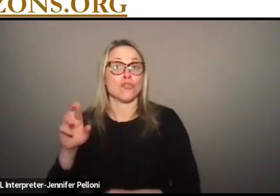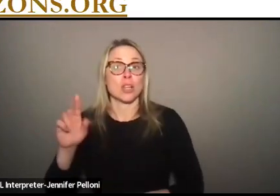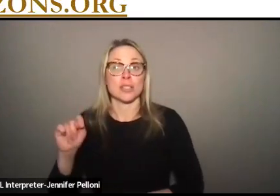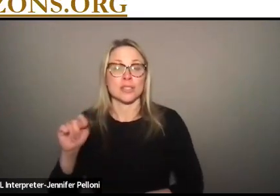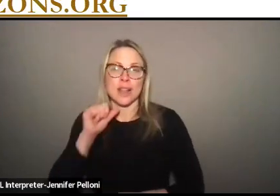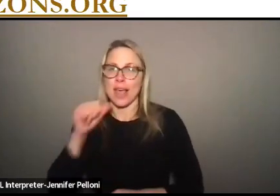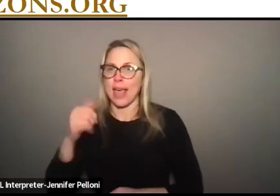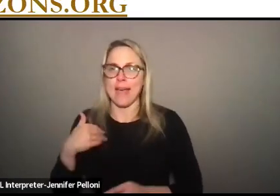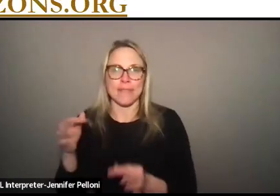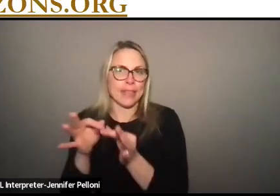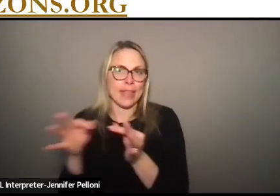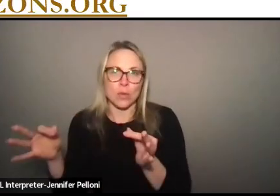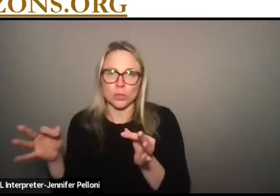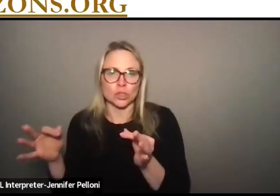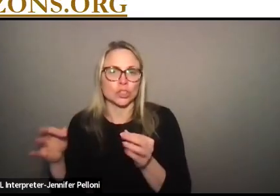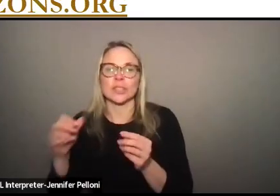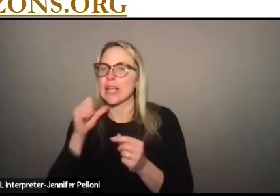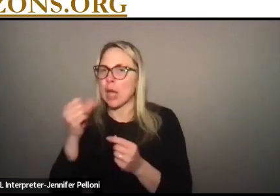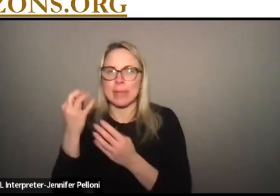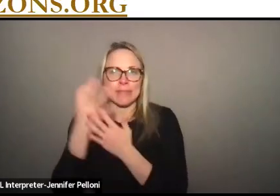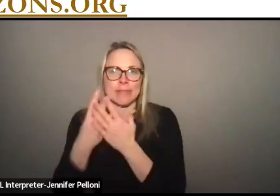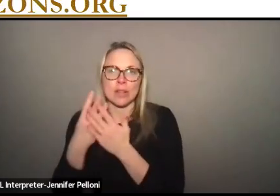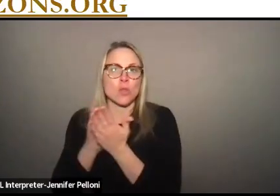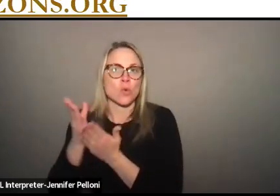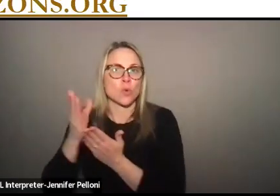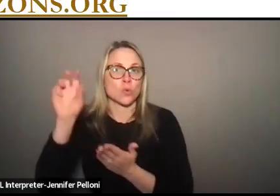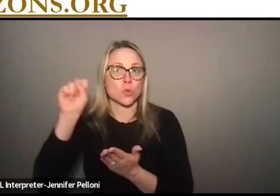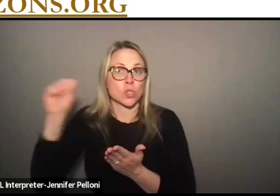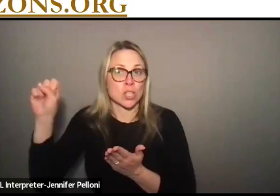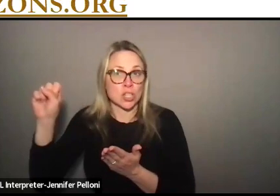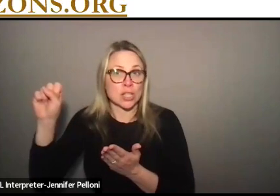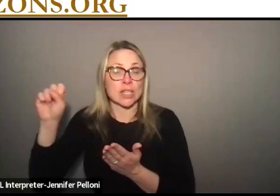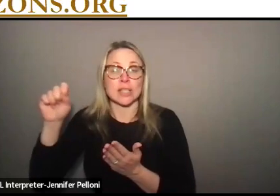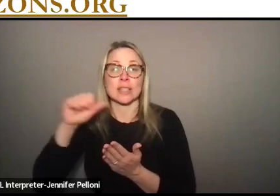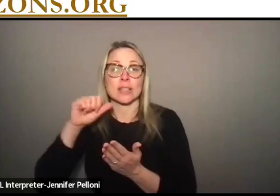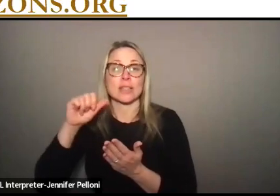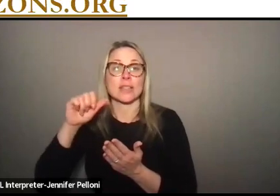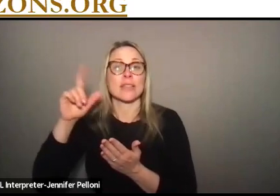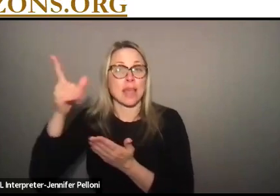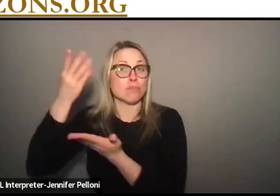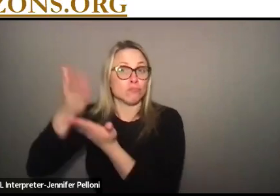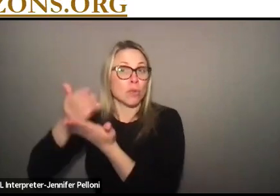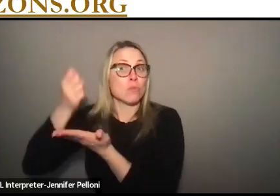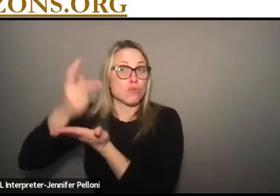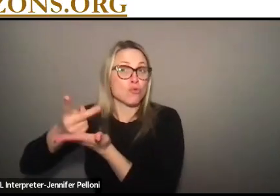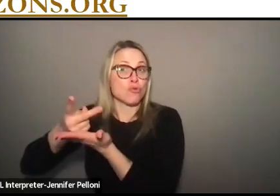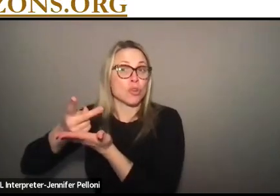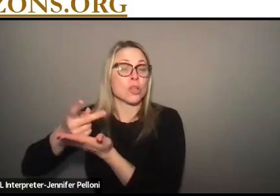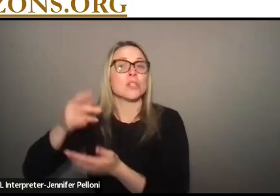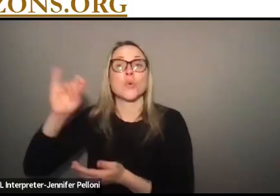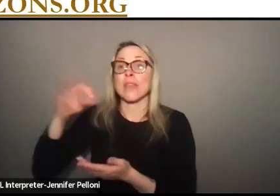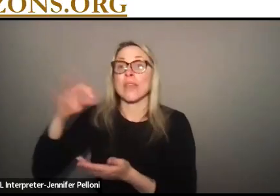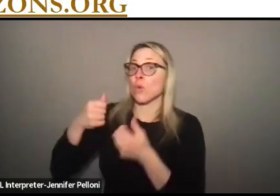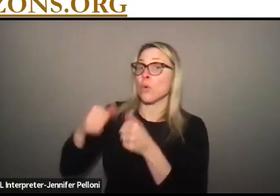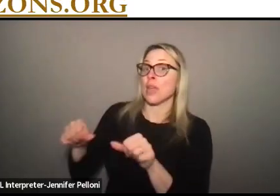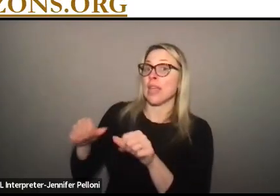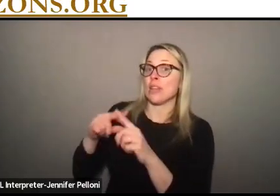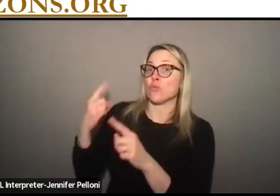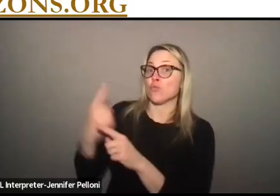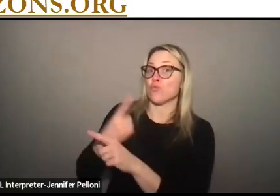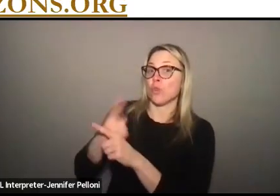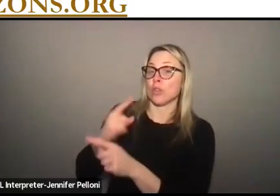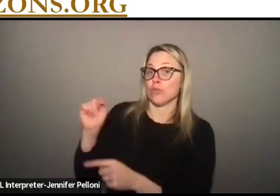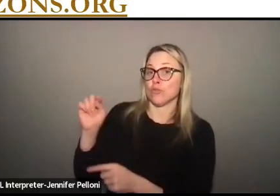the language and has not been vetted by Social Security and approved by Social Security. So if you put money in a regular